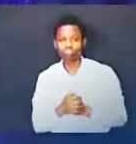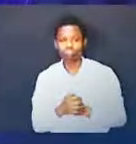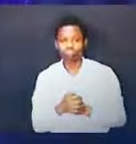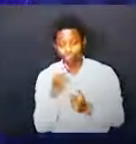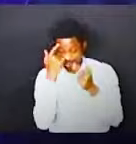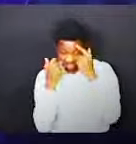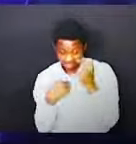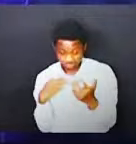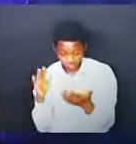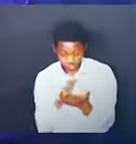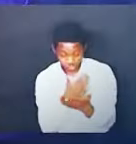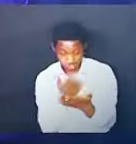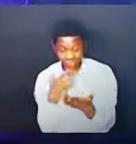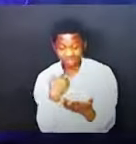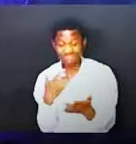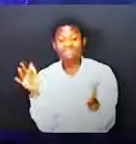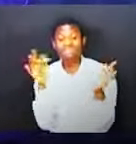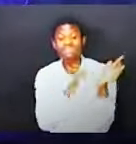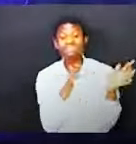Jesus, Obeba.